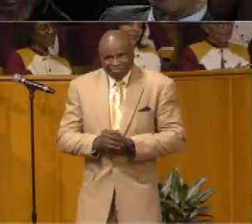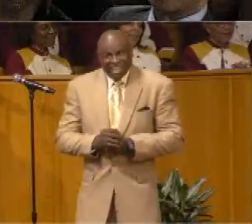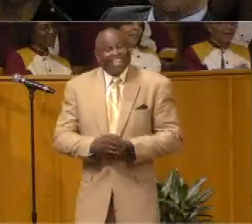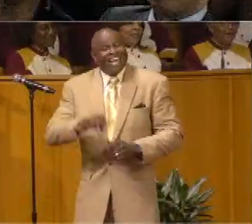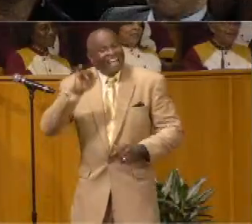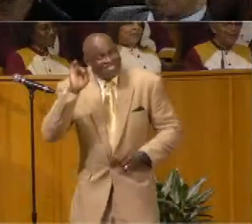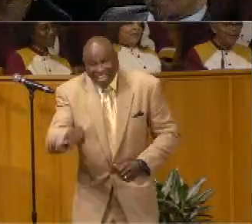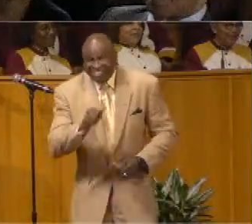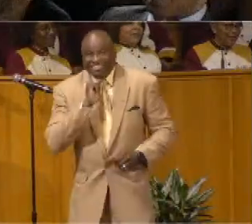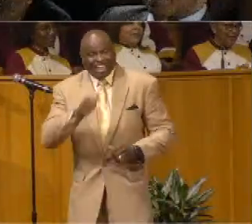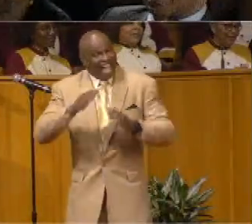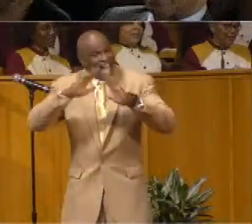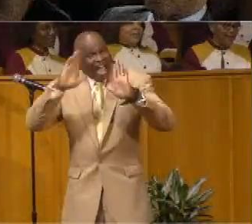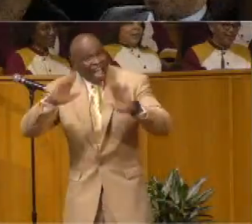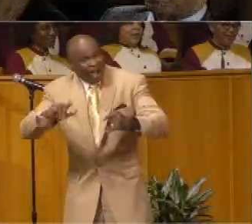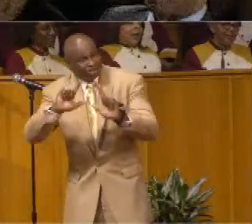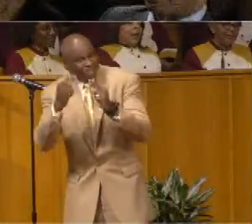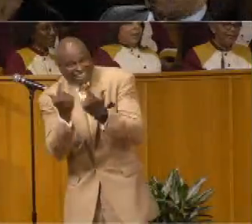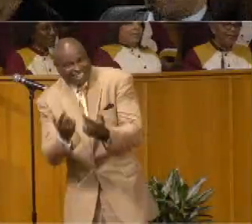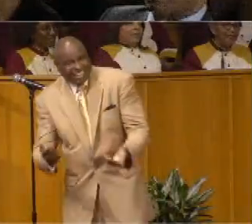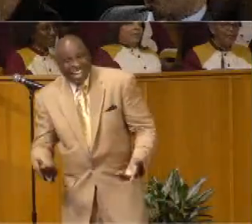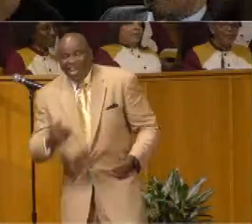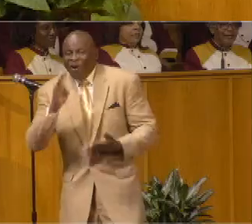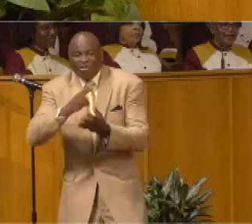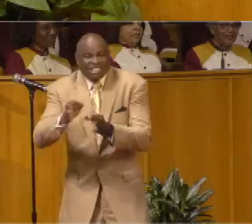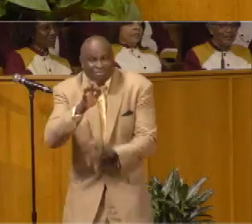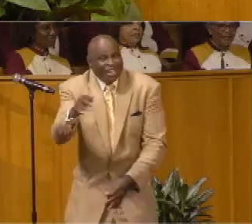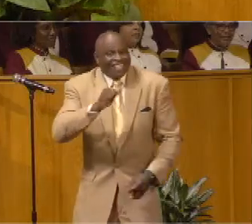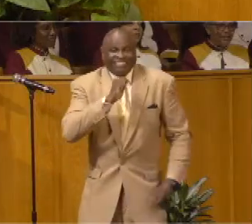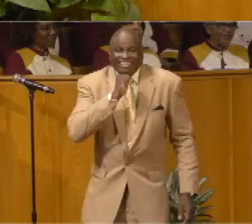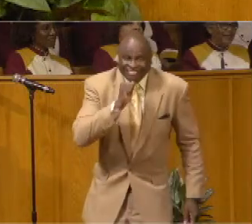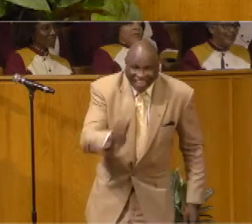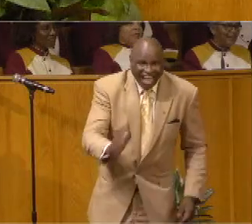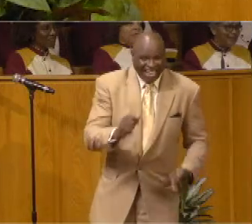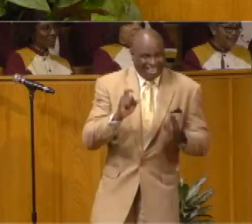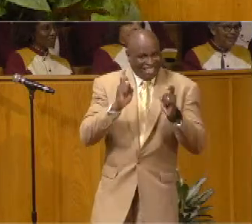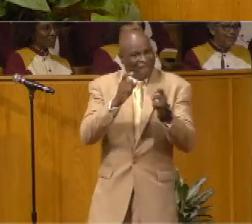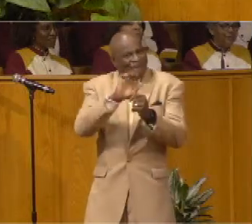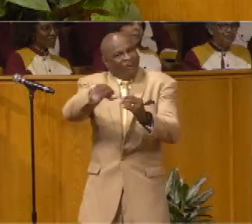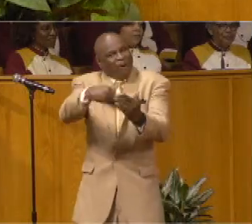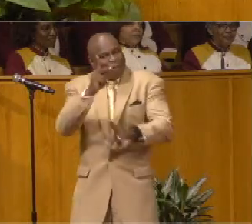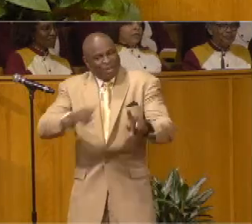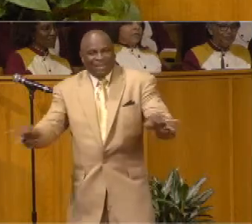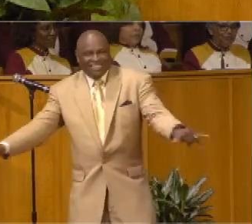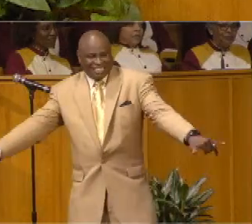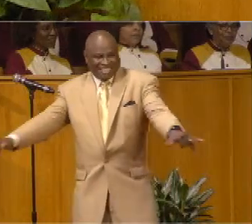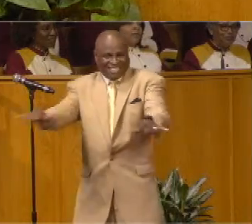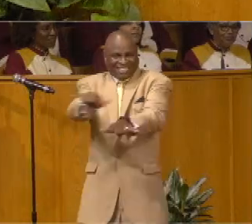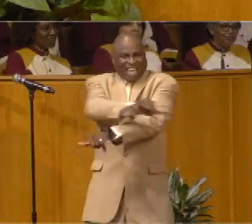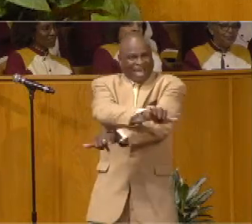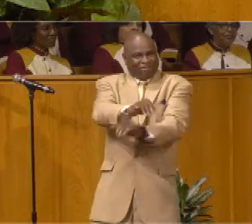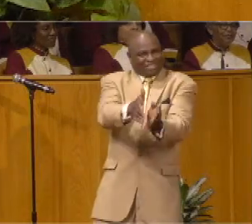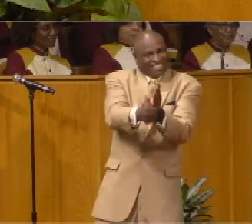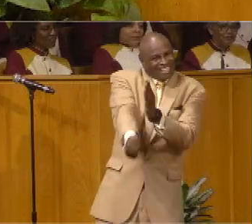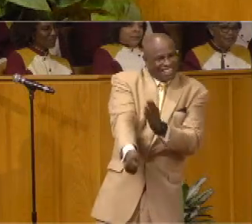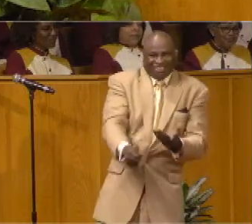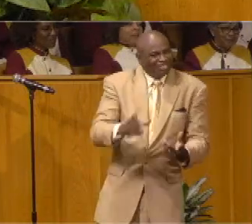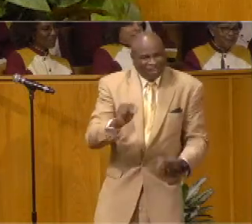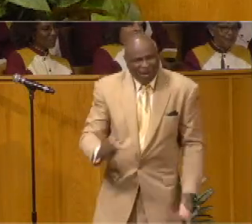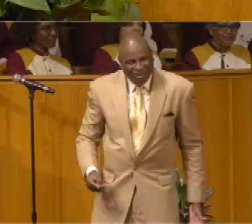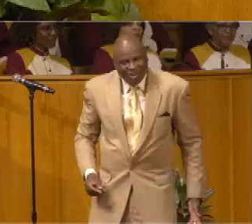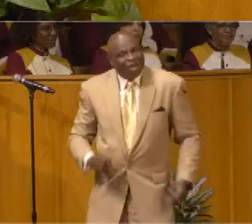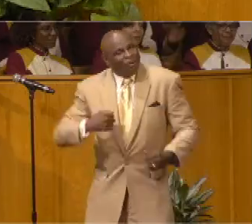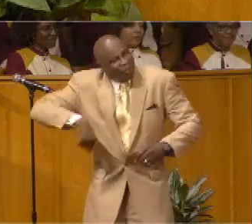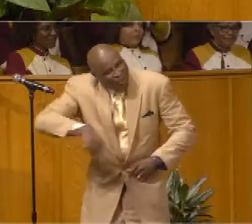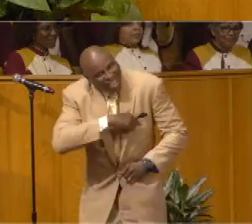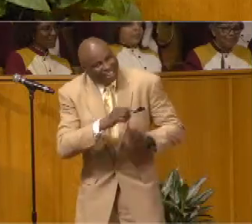This ain't house league. The Holy Spirit does not gift us all to be able to do the same thing. We